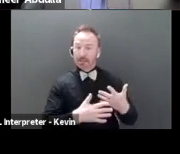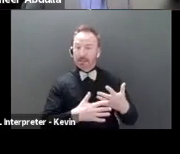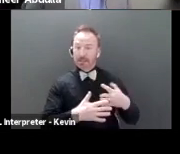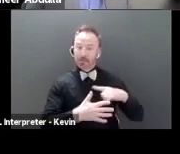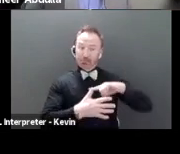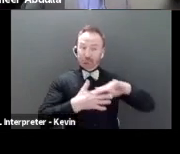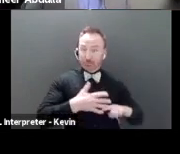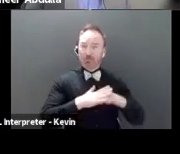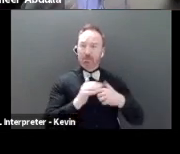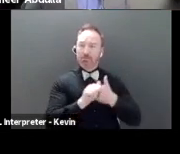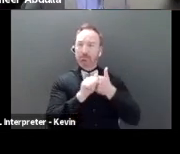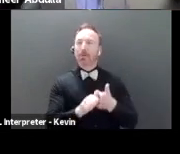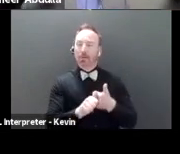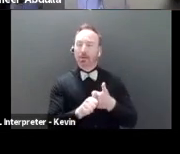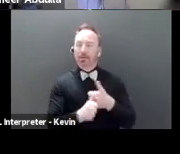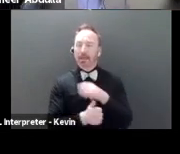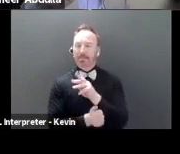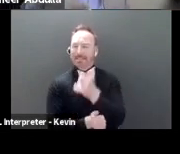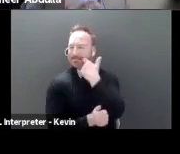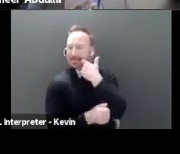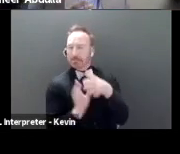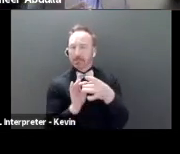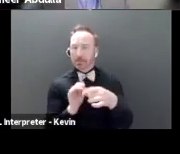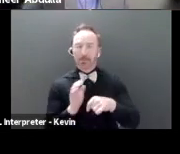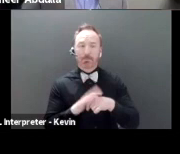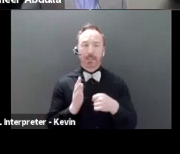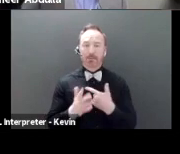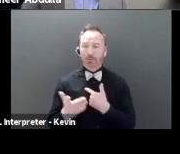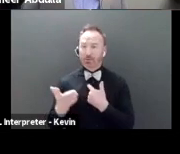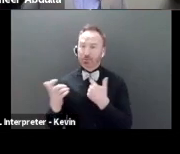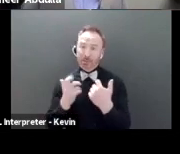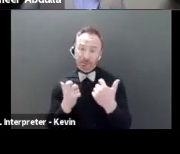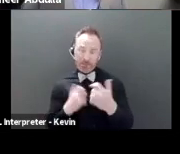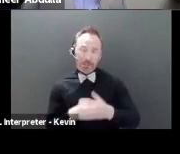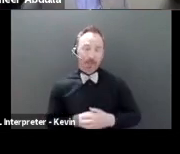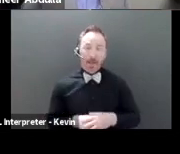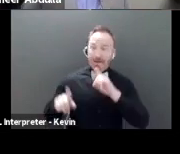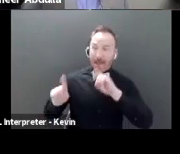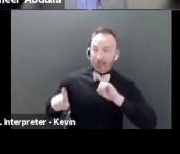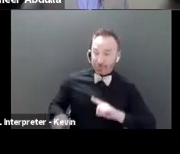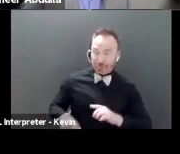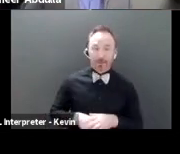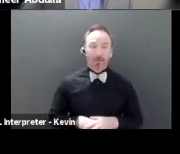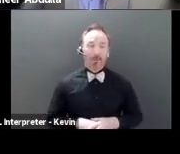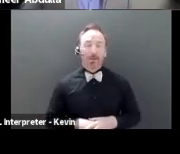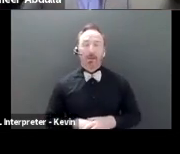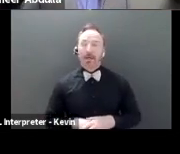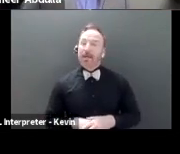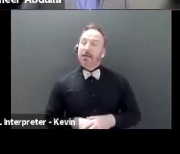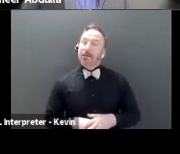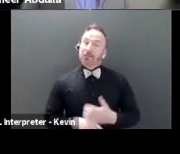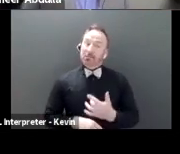that Nikki alluded to earlier, with asking some questions and answering those questions as we go through. I find that might be the